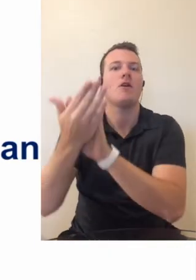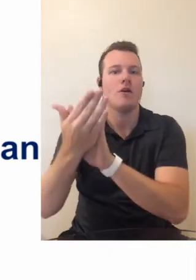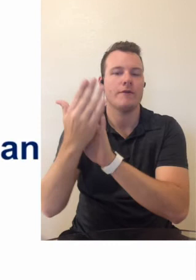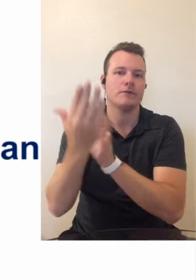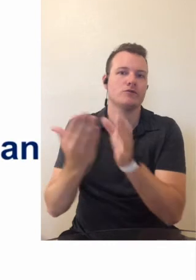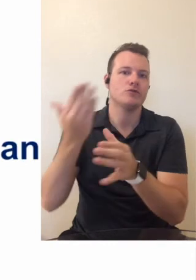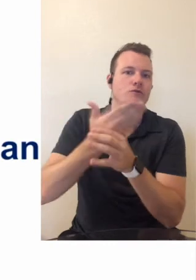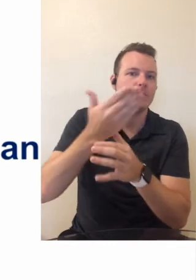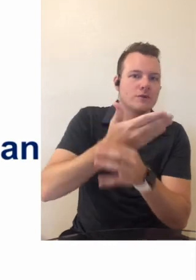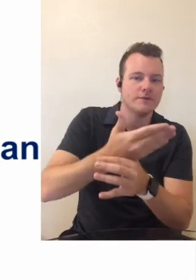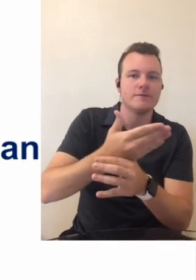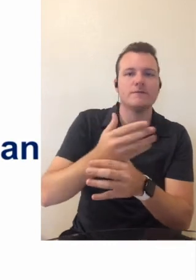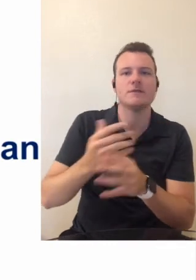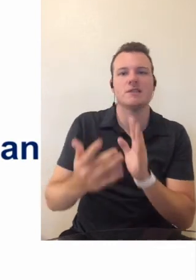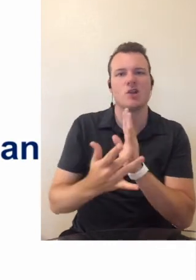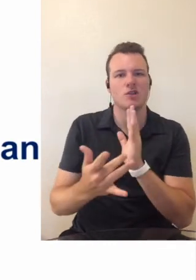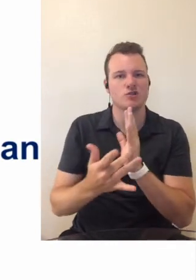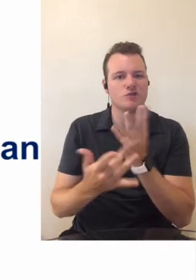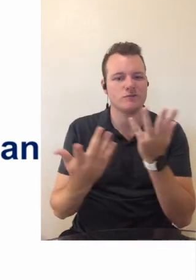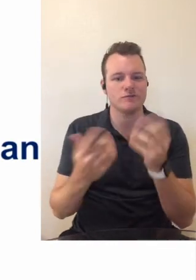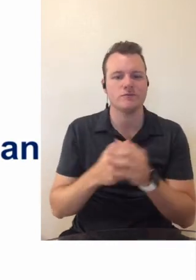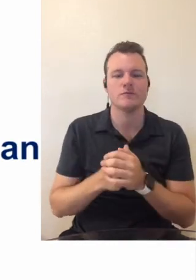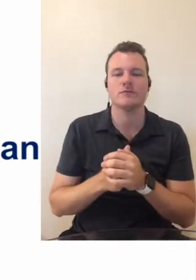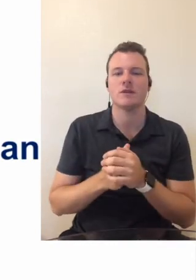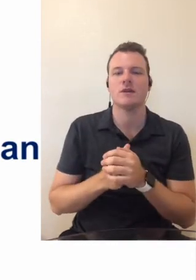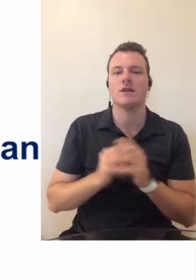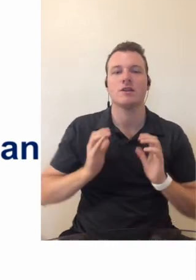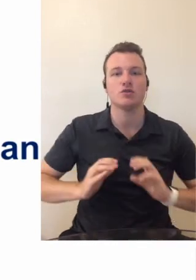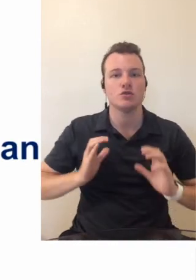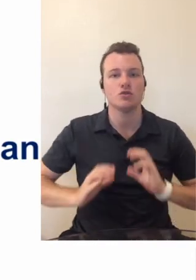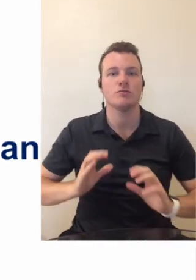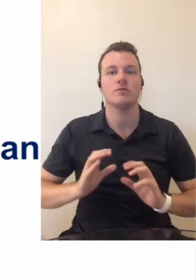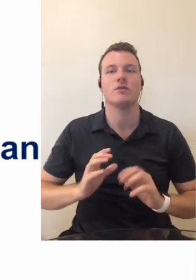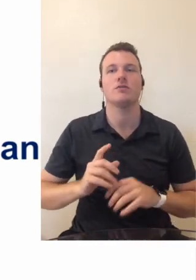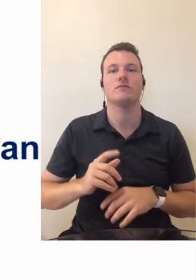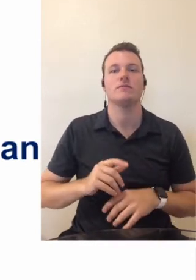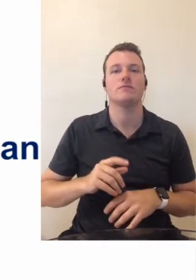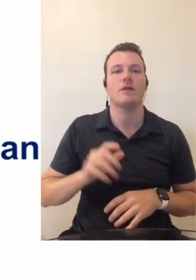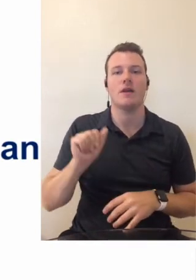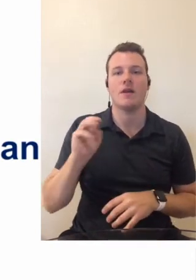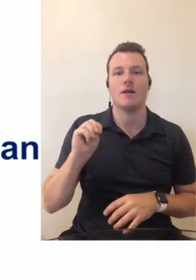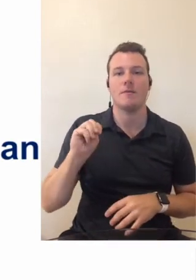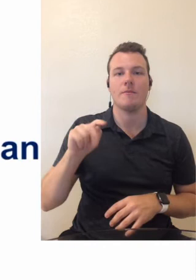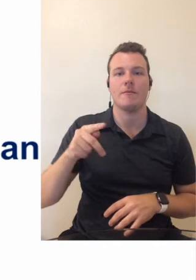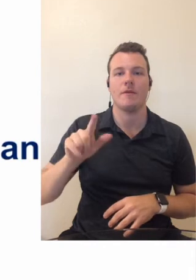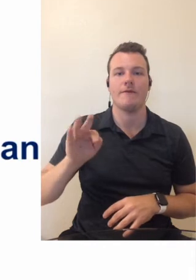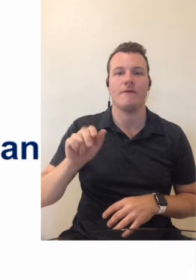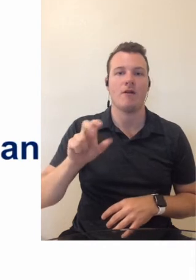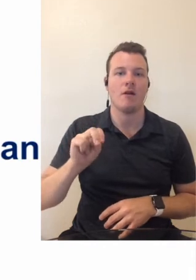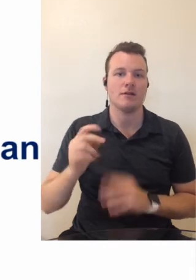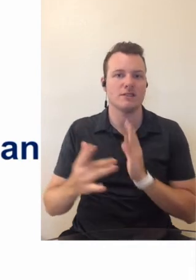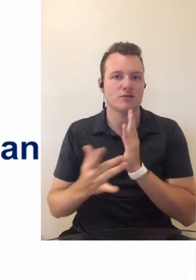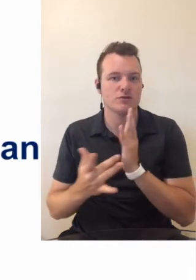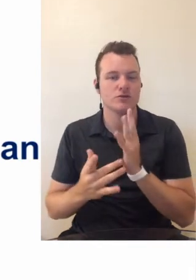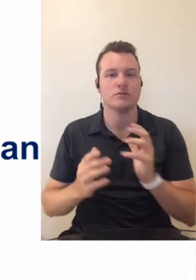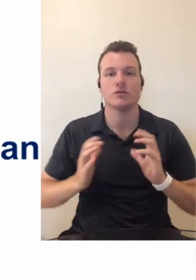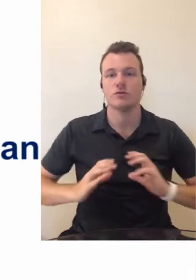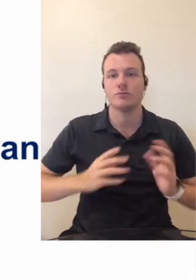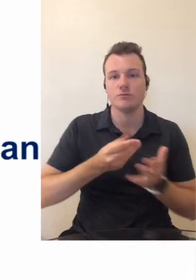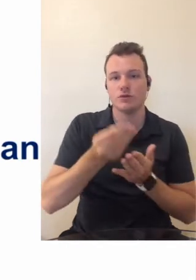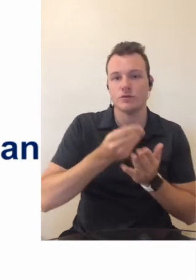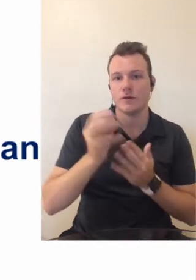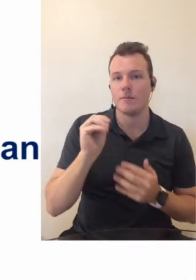evolving disruptive technologies, direct-to-consumer hearing tests and amplifon technologies,